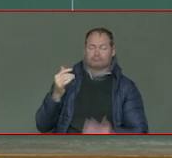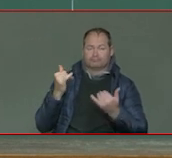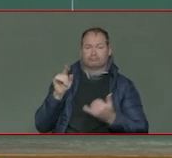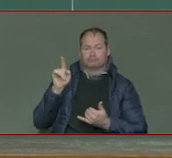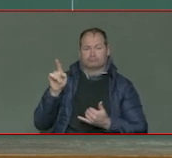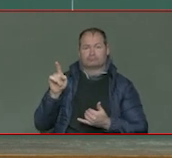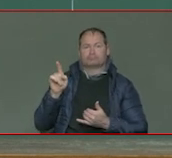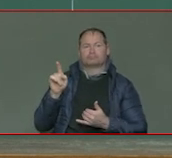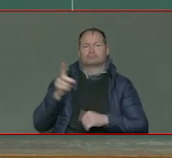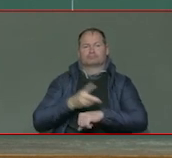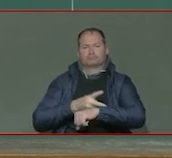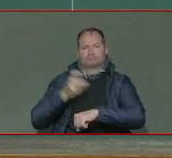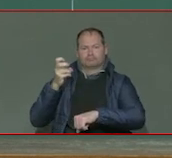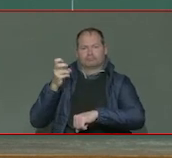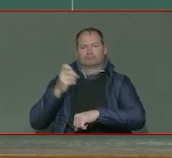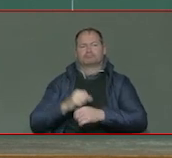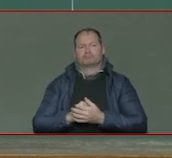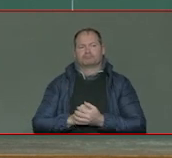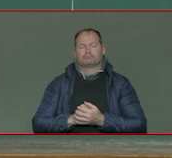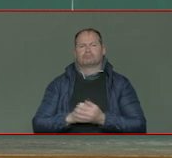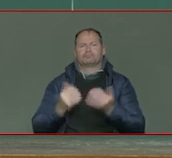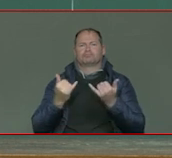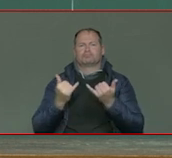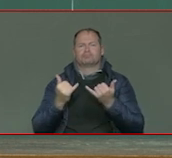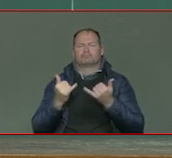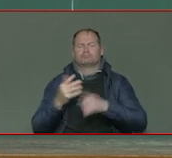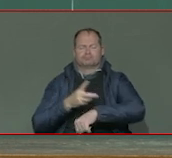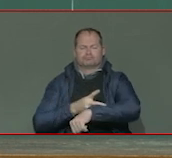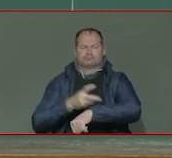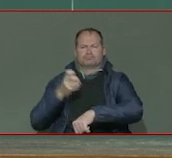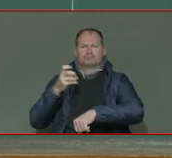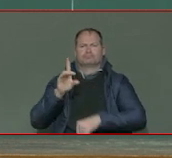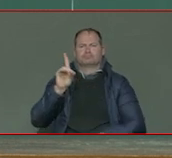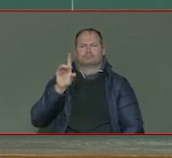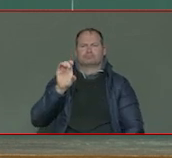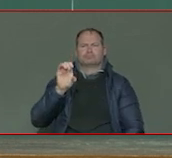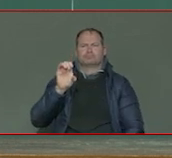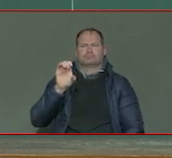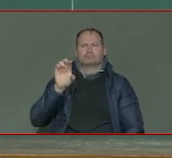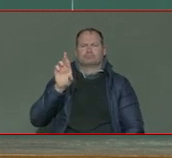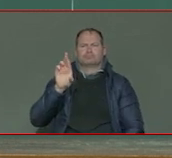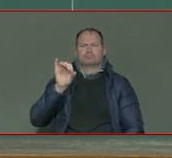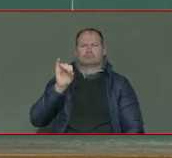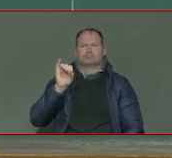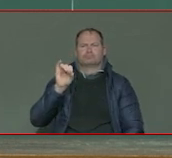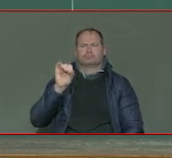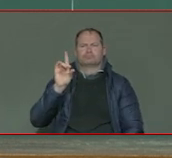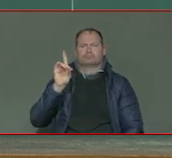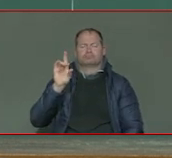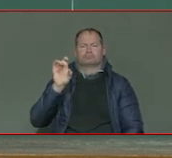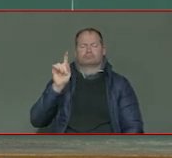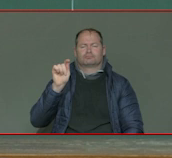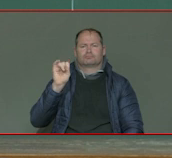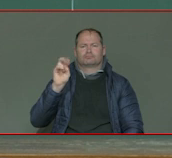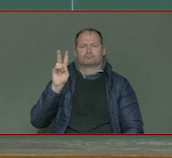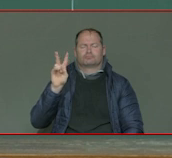derivative. Derivative. Now, what is the derivative? If that is the expression, the